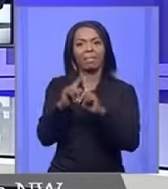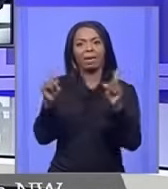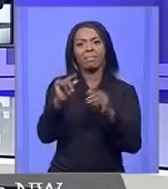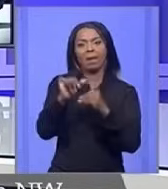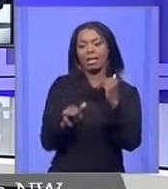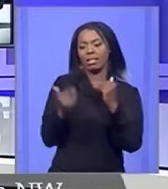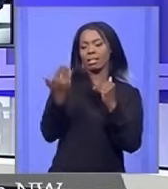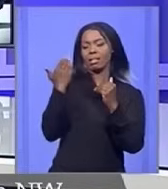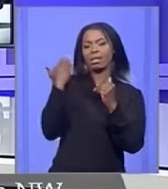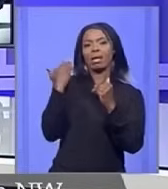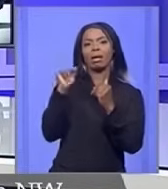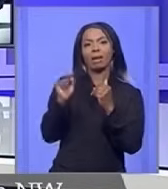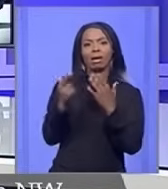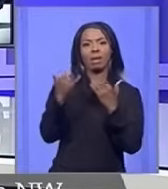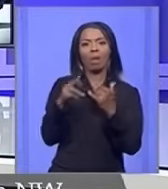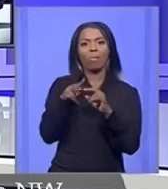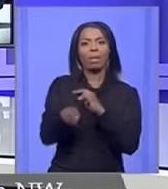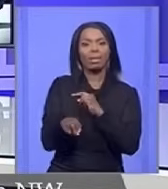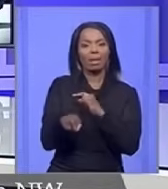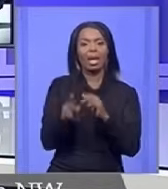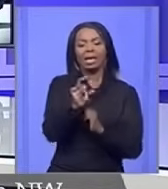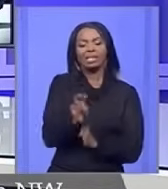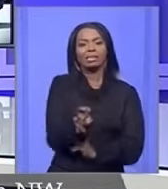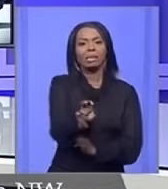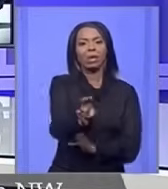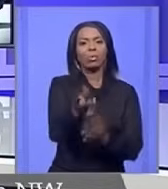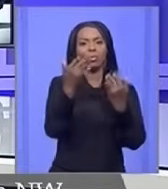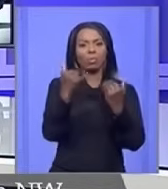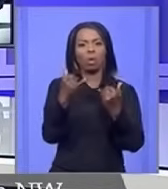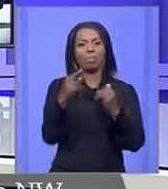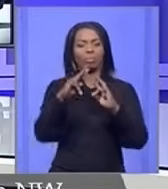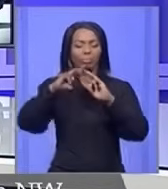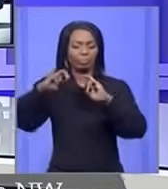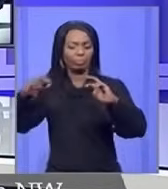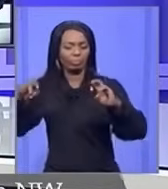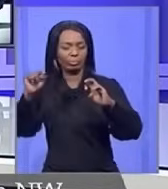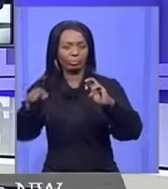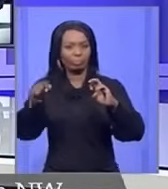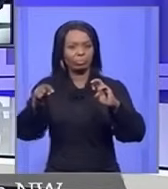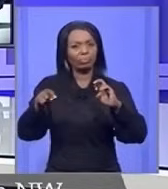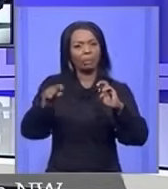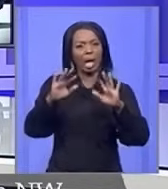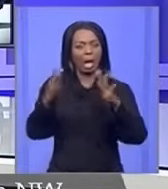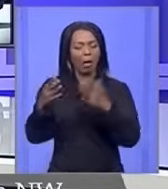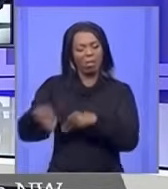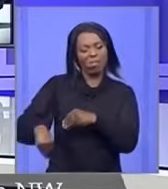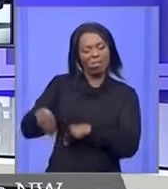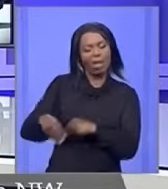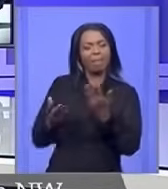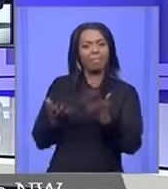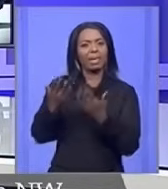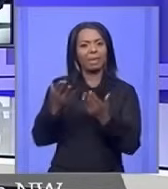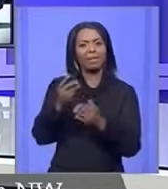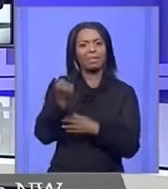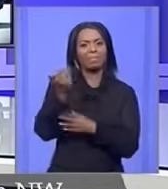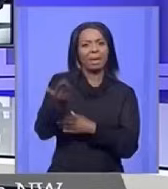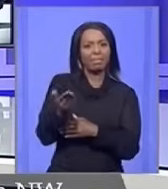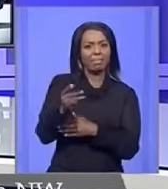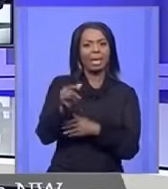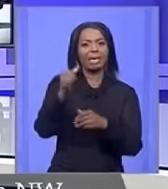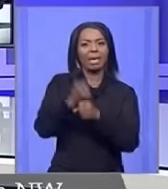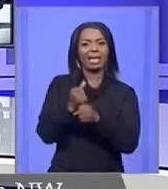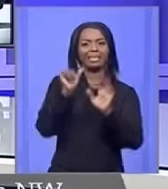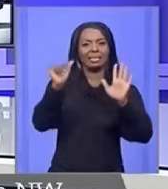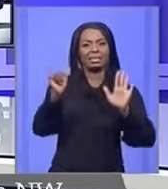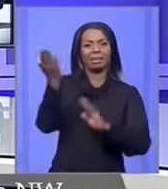go feta. SIU ile ya fiwa tumelelo ya go nyakišiša bomenetša tendereng ya peleng mengwageng e tshela